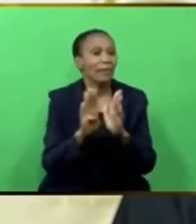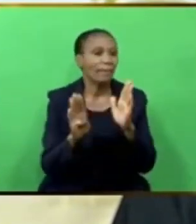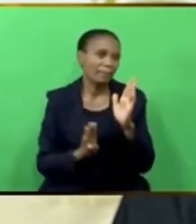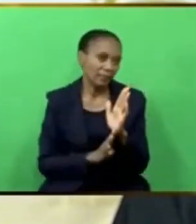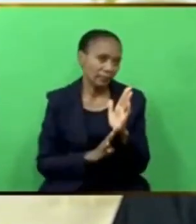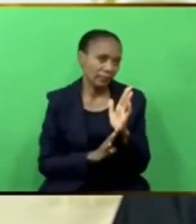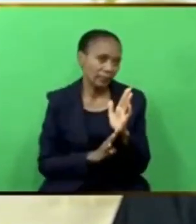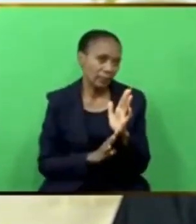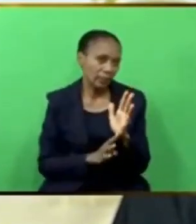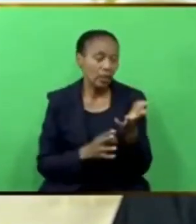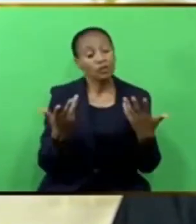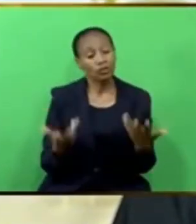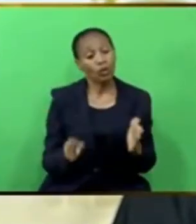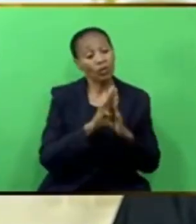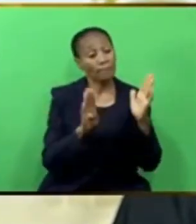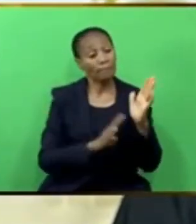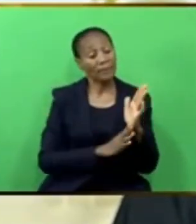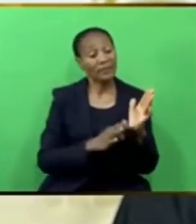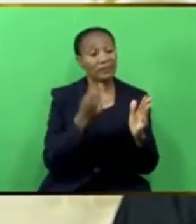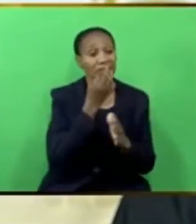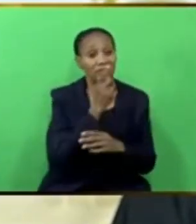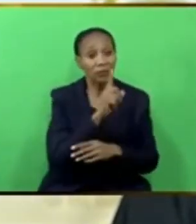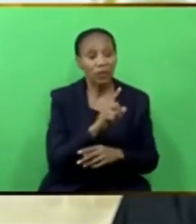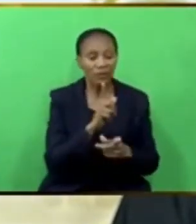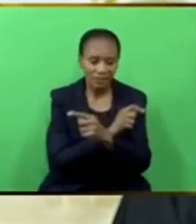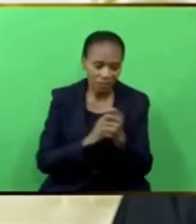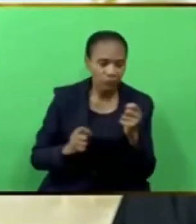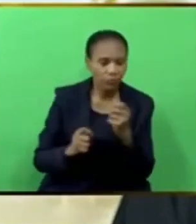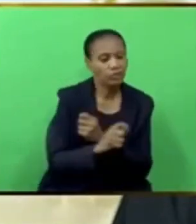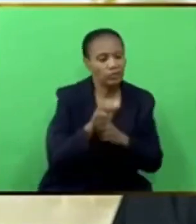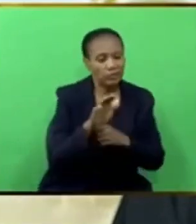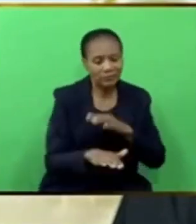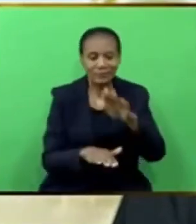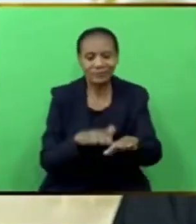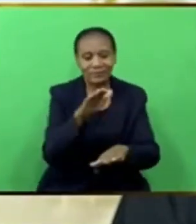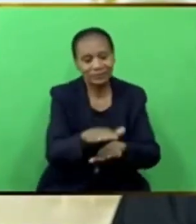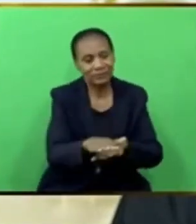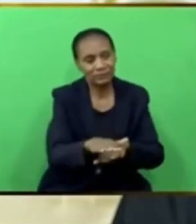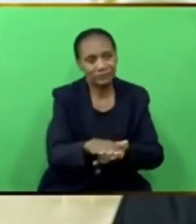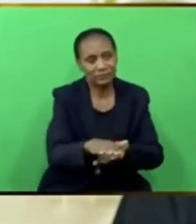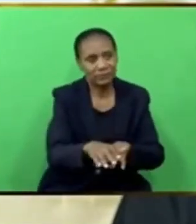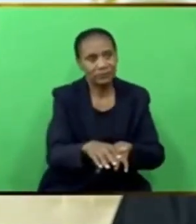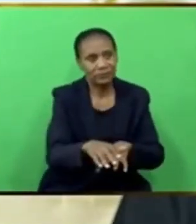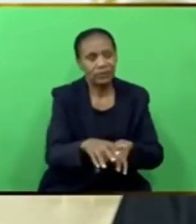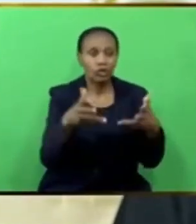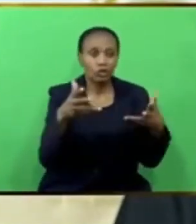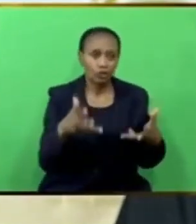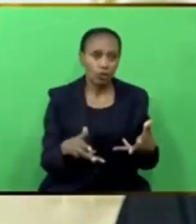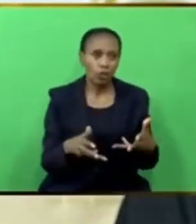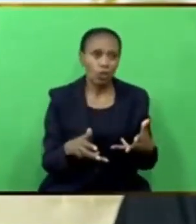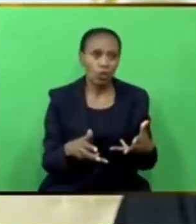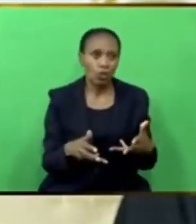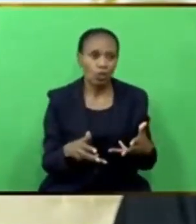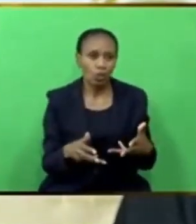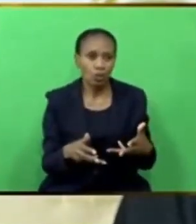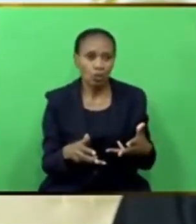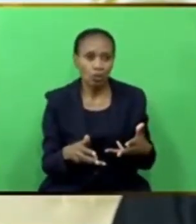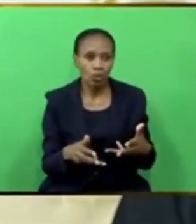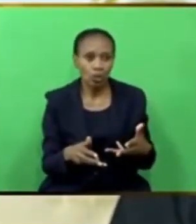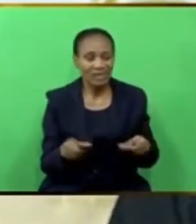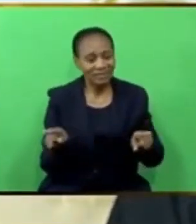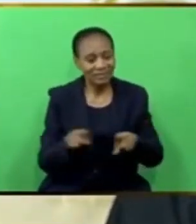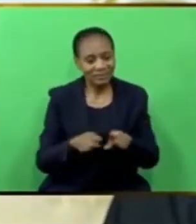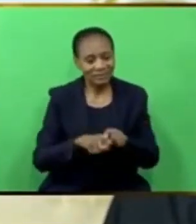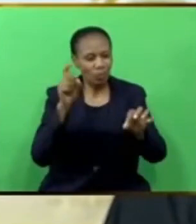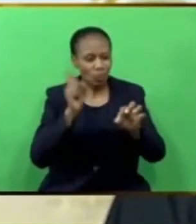hearings. The bill provides for transformation measures that through set aside,